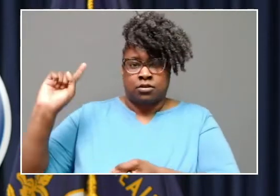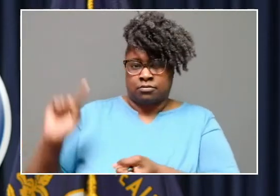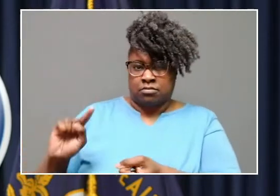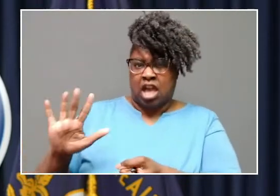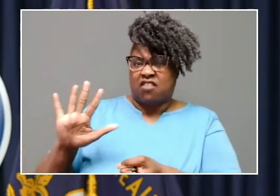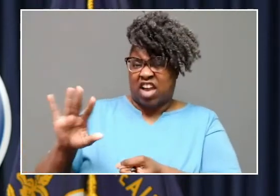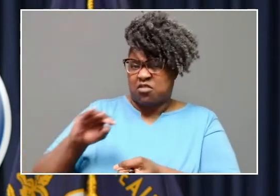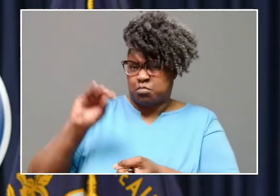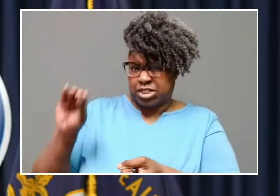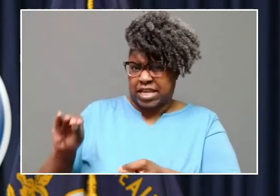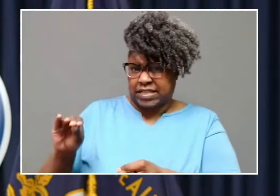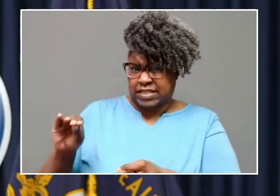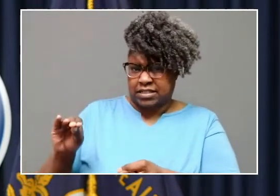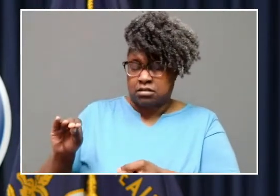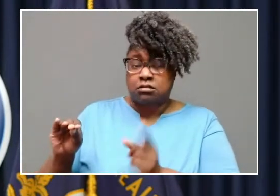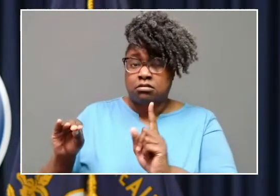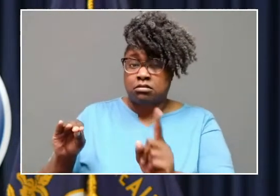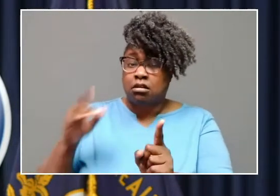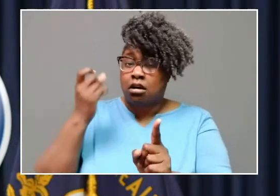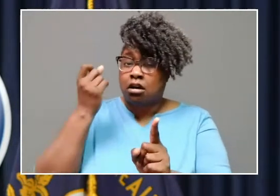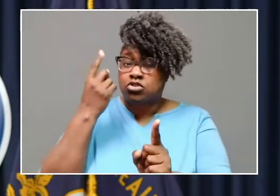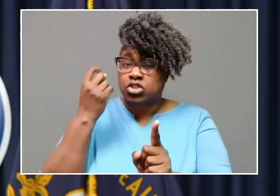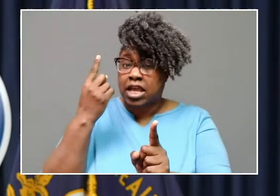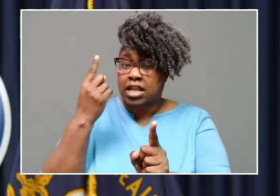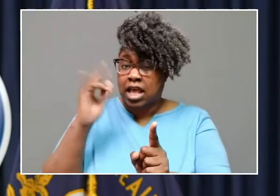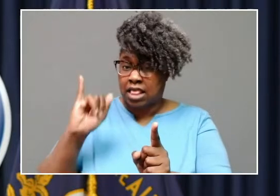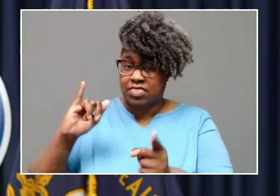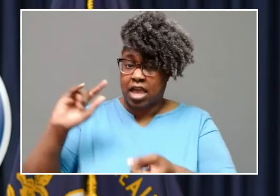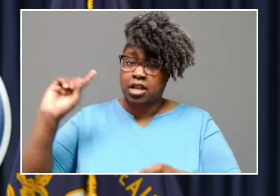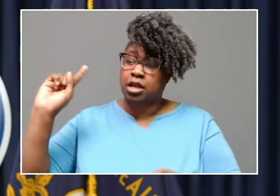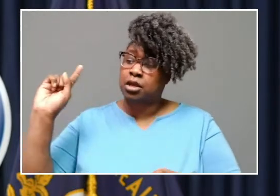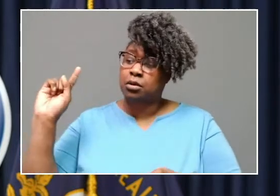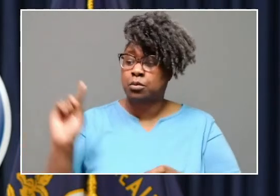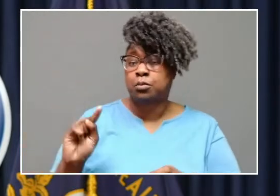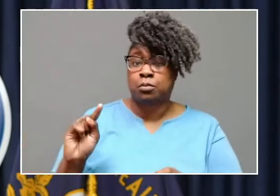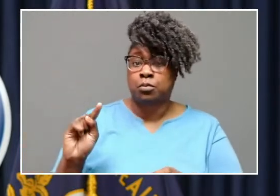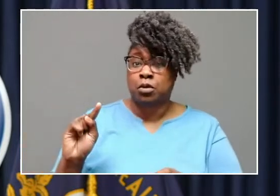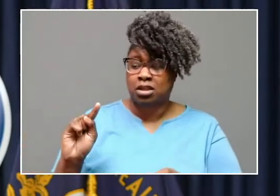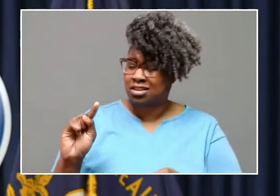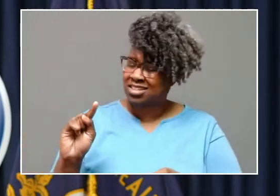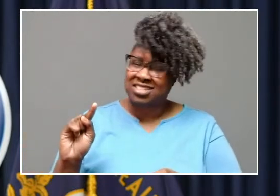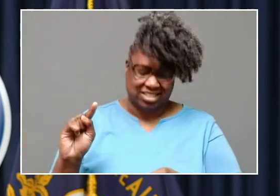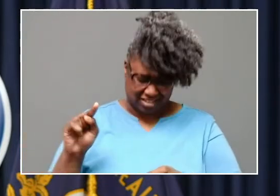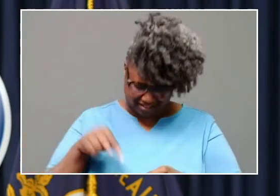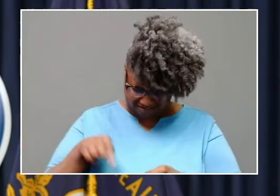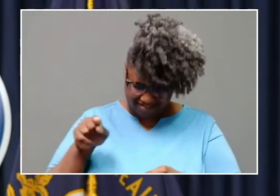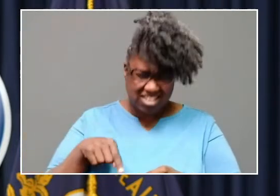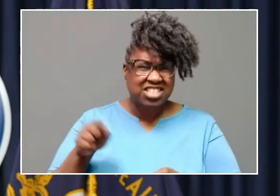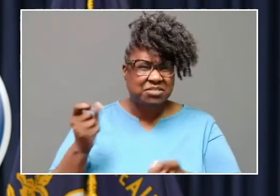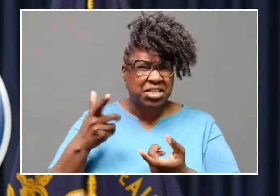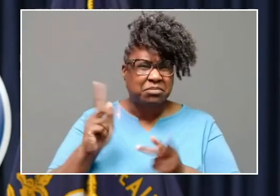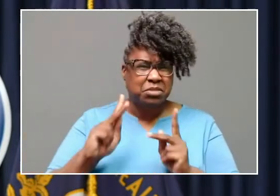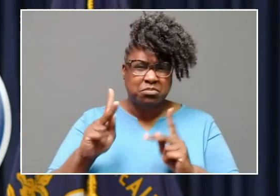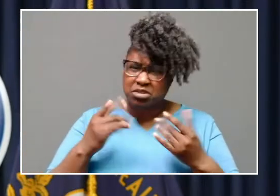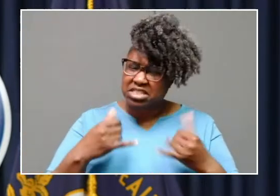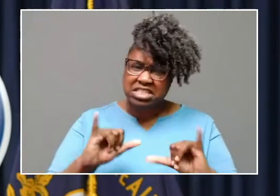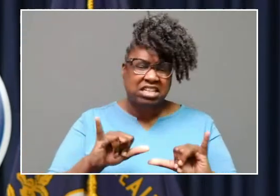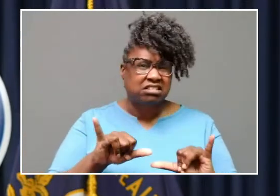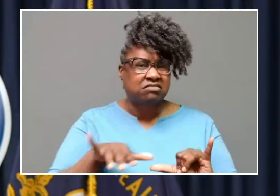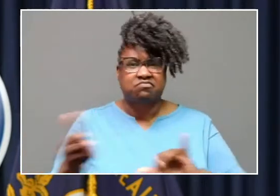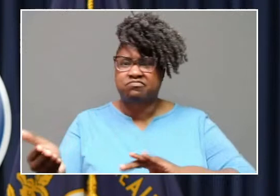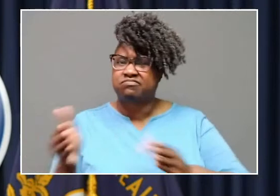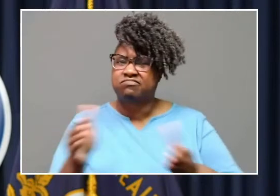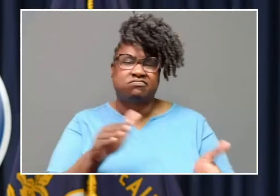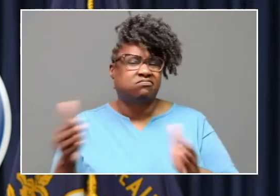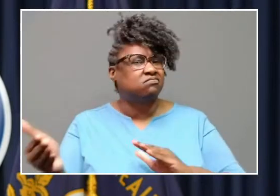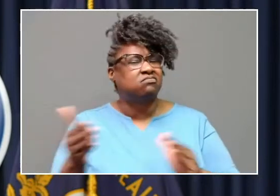that number is still far too high. The number of people that we're losing to overdose deaths, one